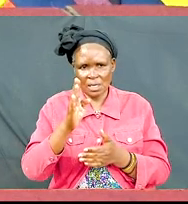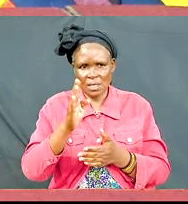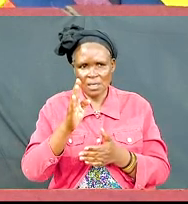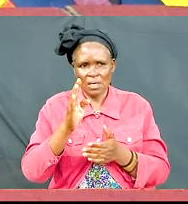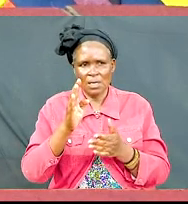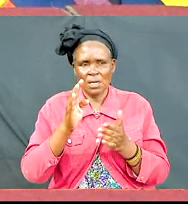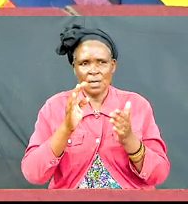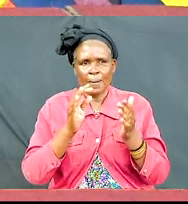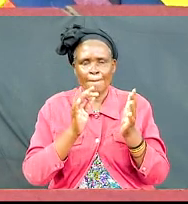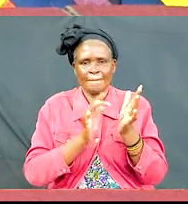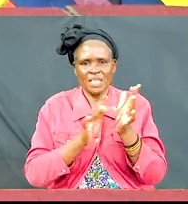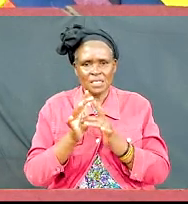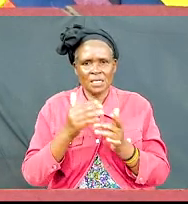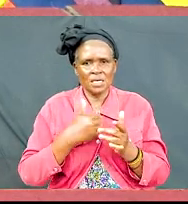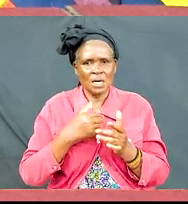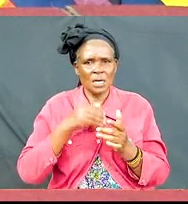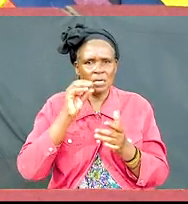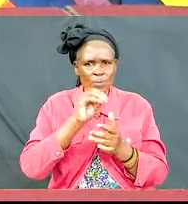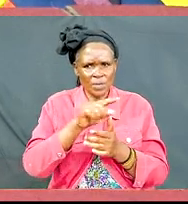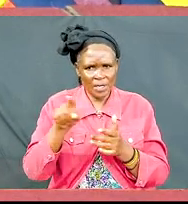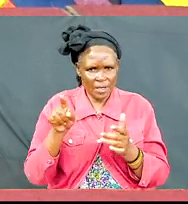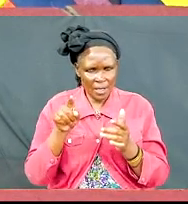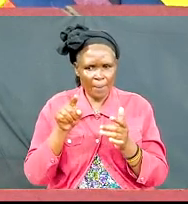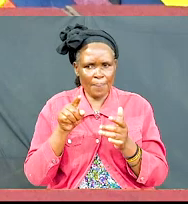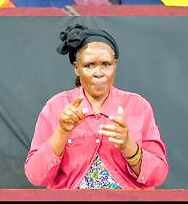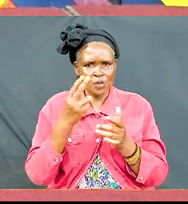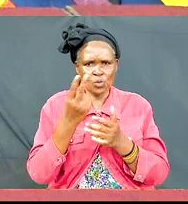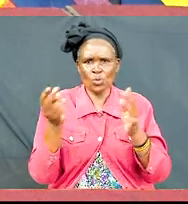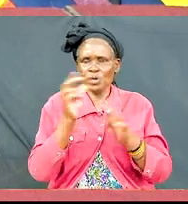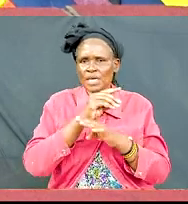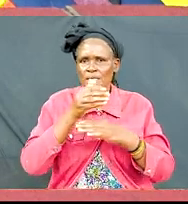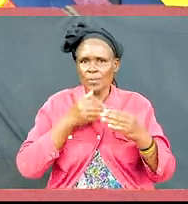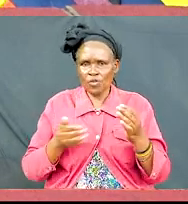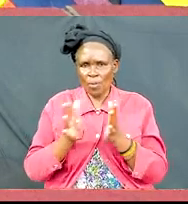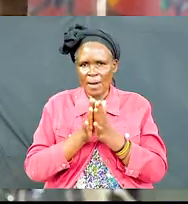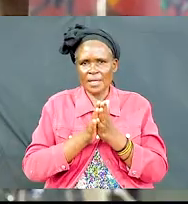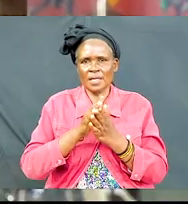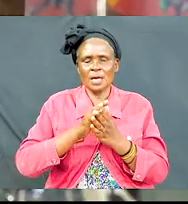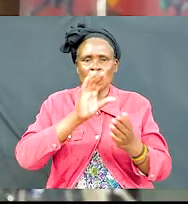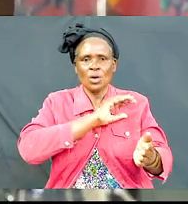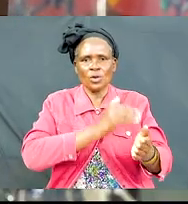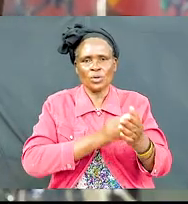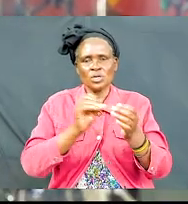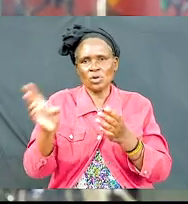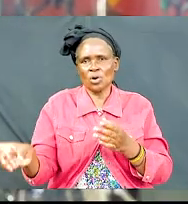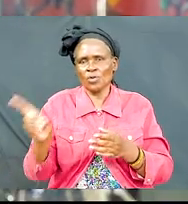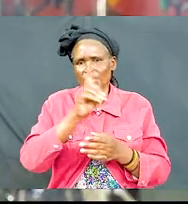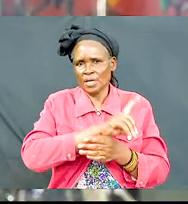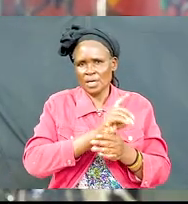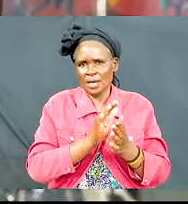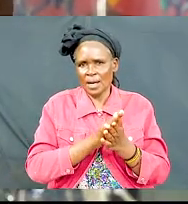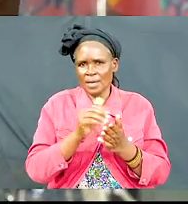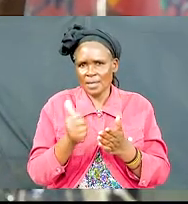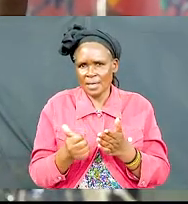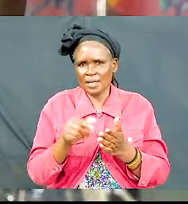Jesus had just been put to death 2 or 3 days before by the authorities of the day. And they thought that they